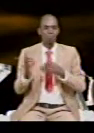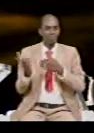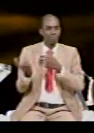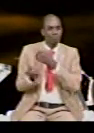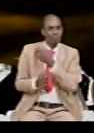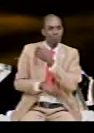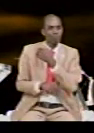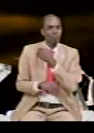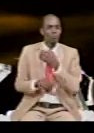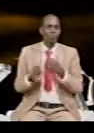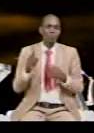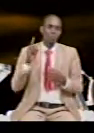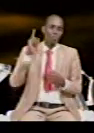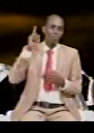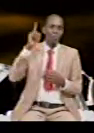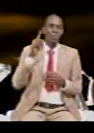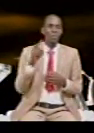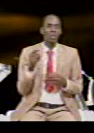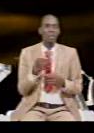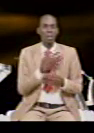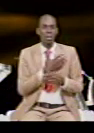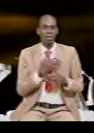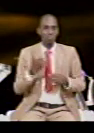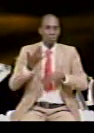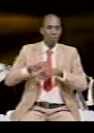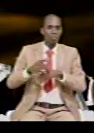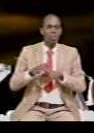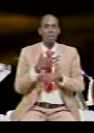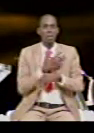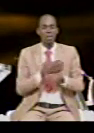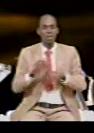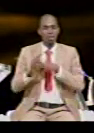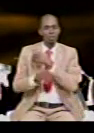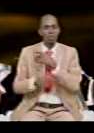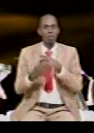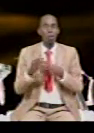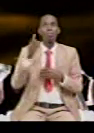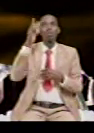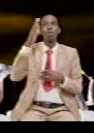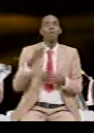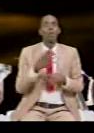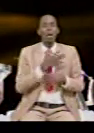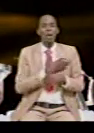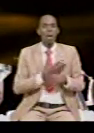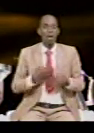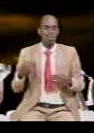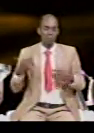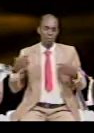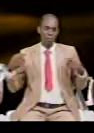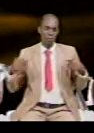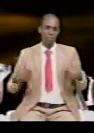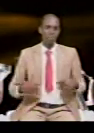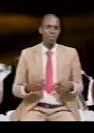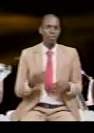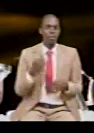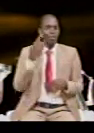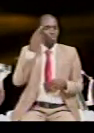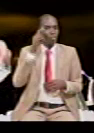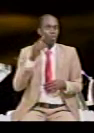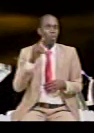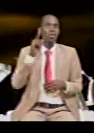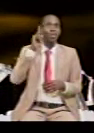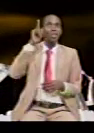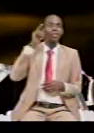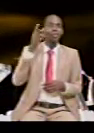smitten of God, and afflicted. But He was wounded for our